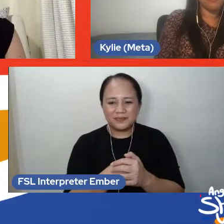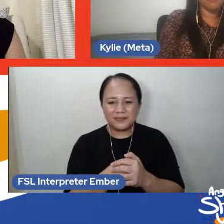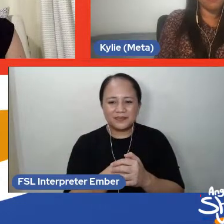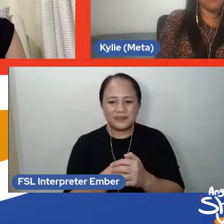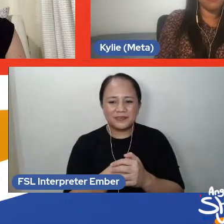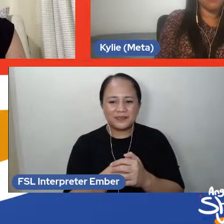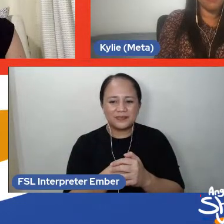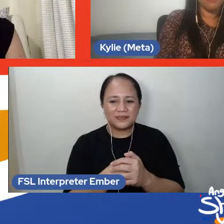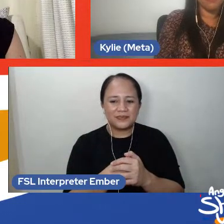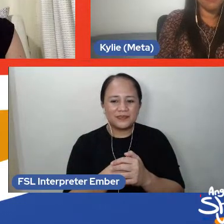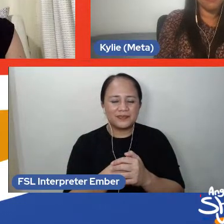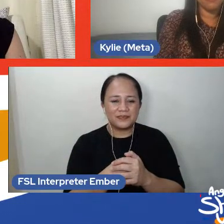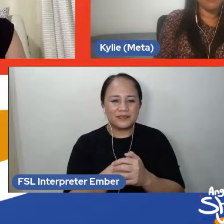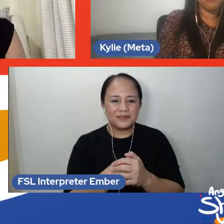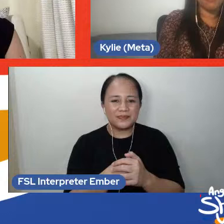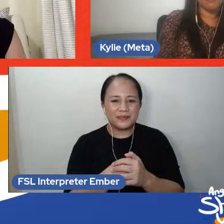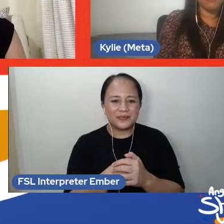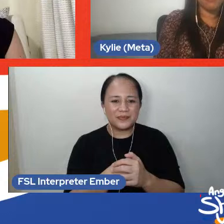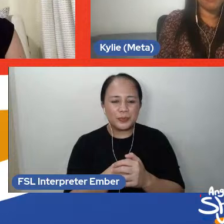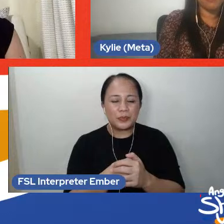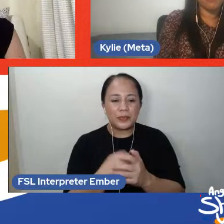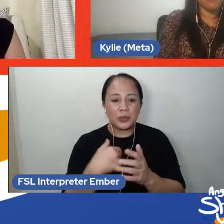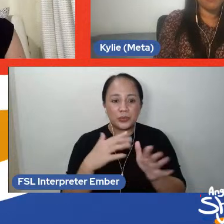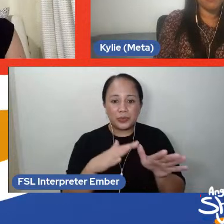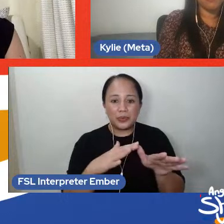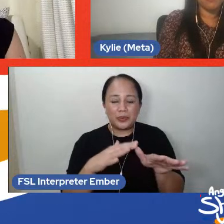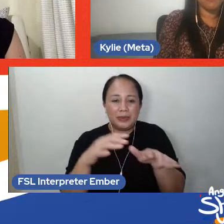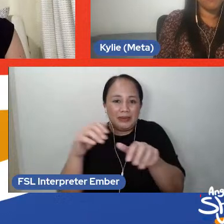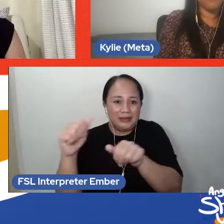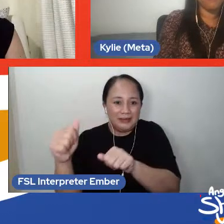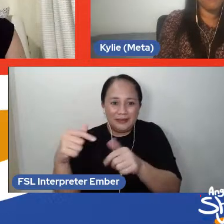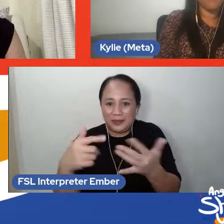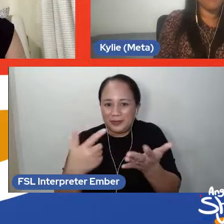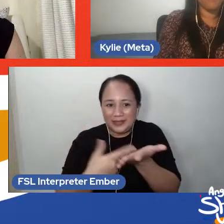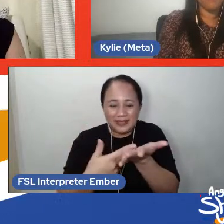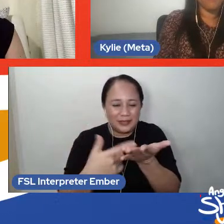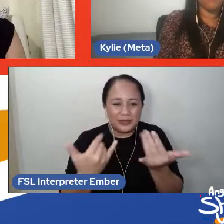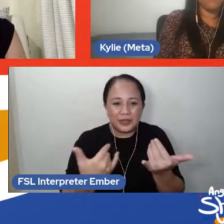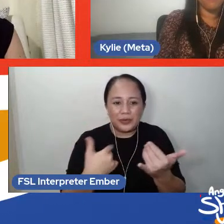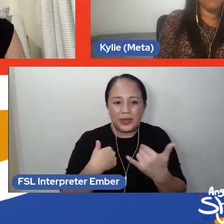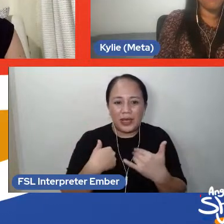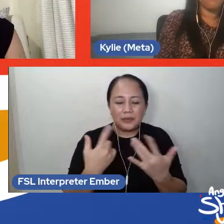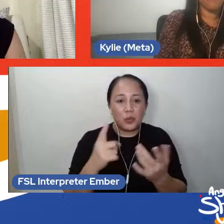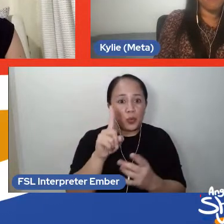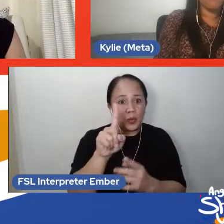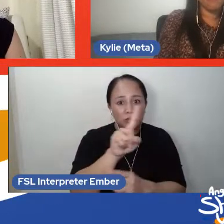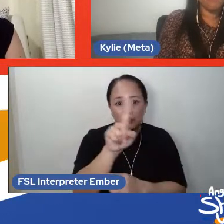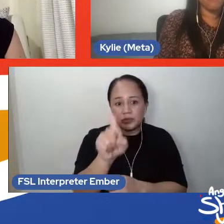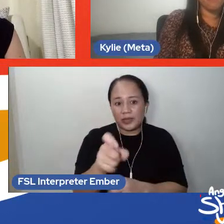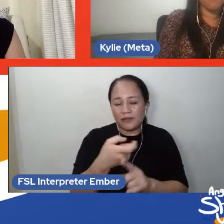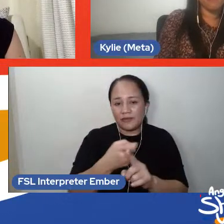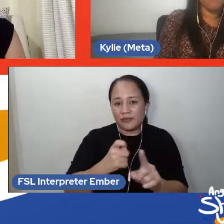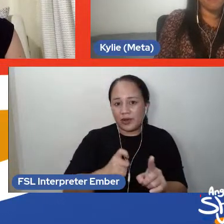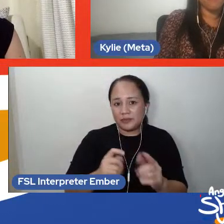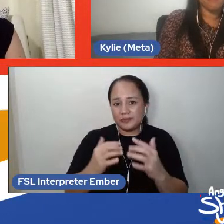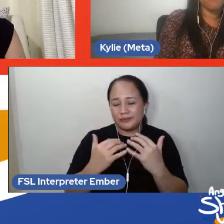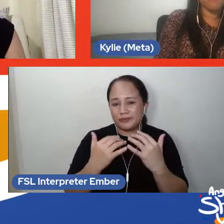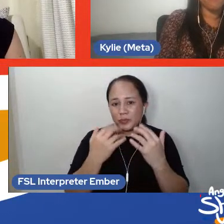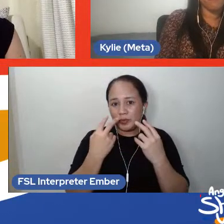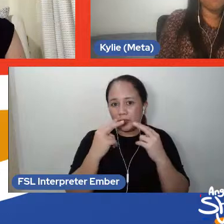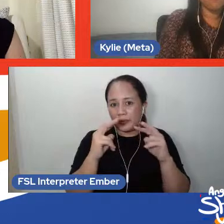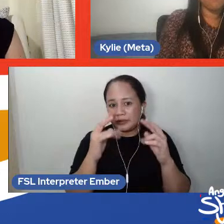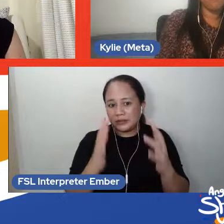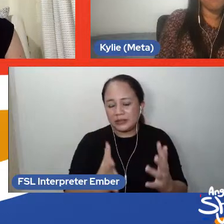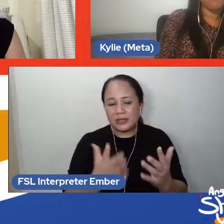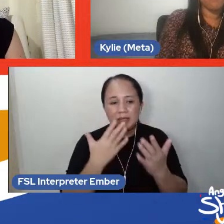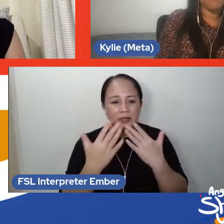before you leave our conversation right now, we will just entertain one question from our audience. Thank you so much for your time,